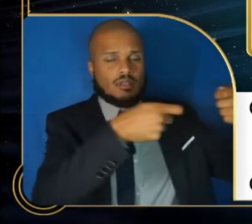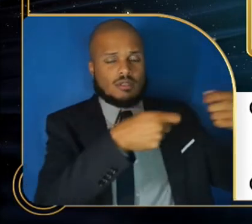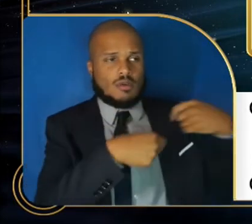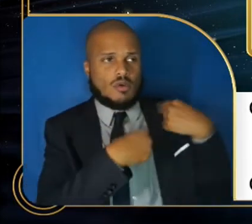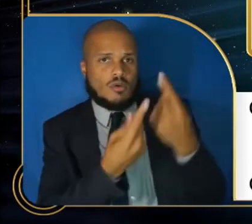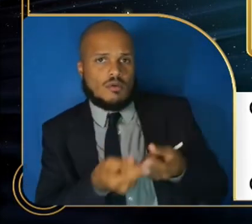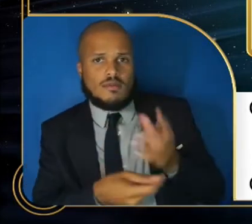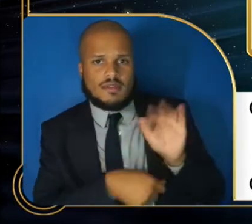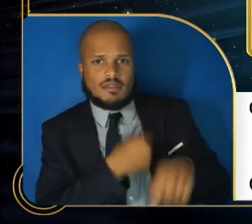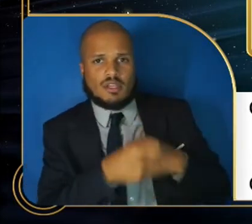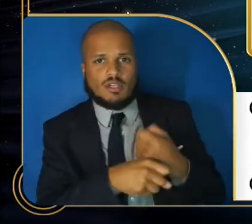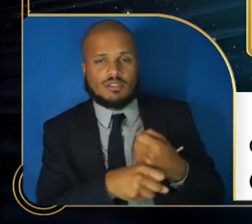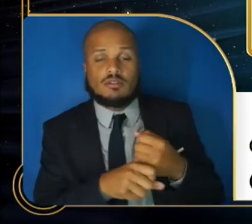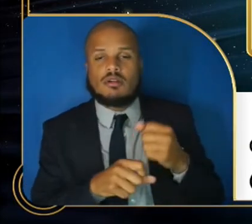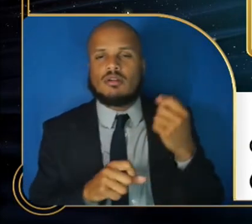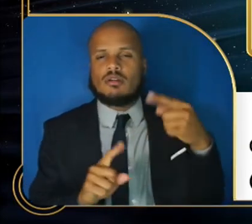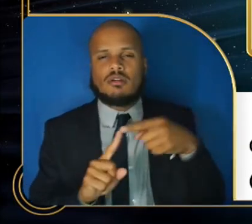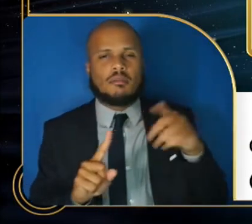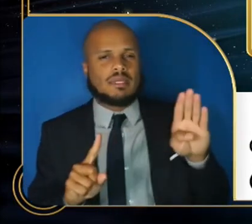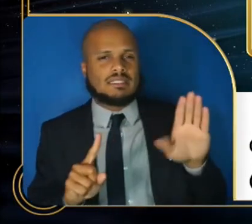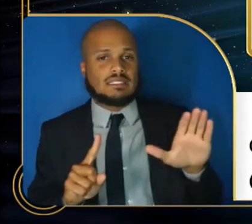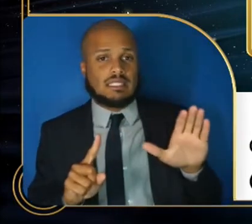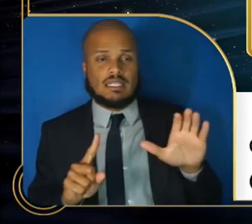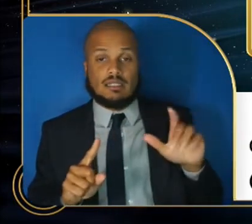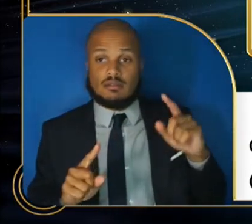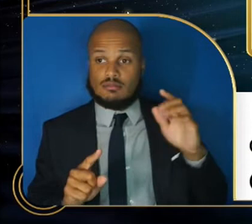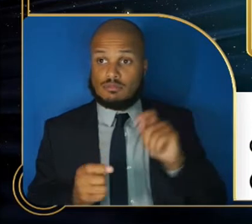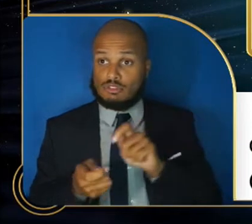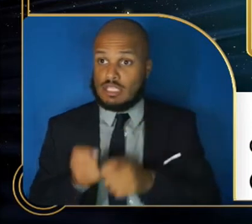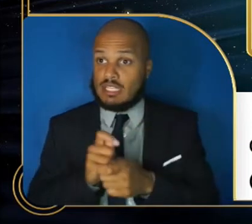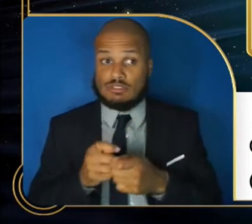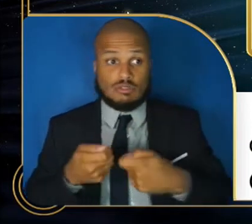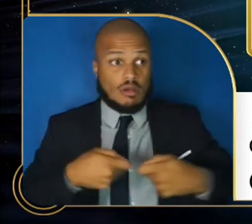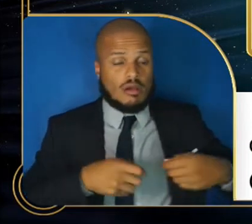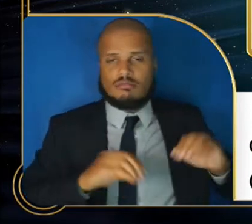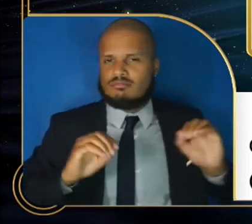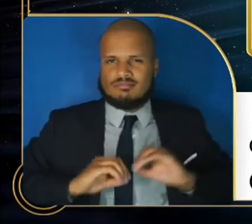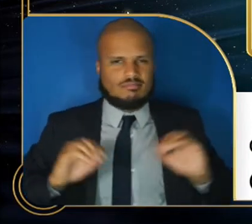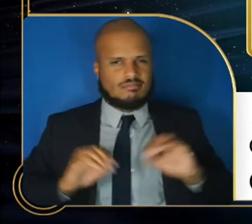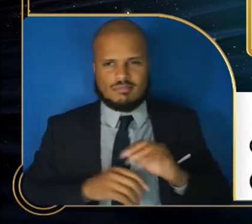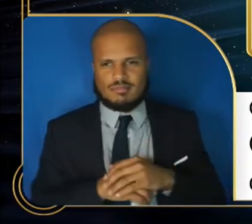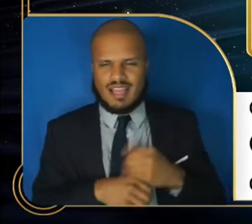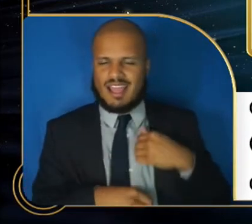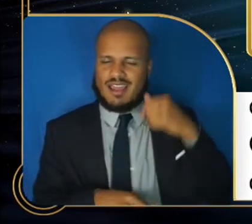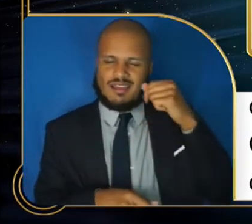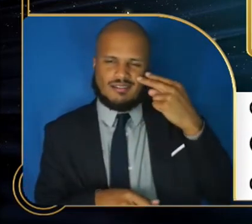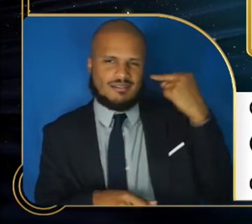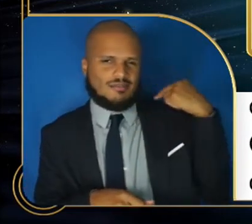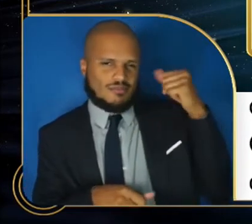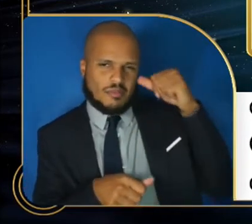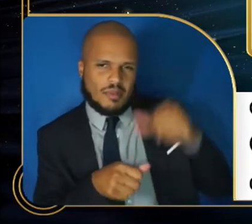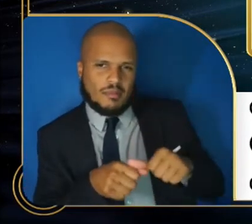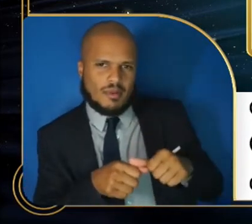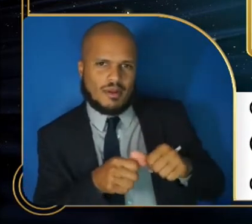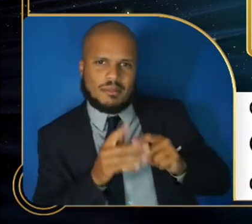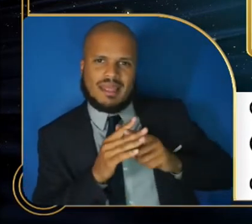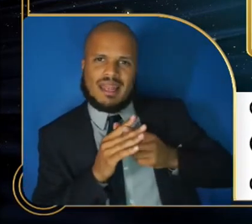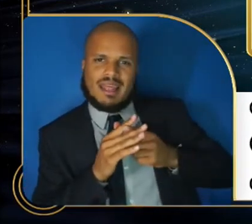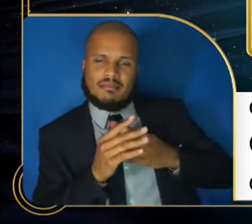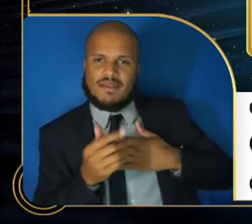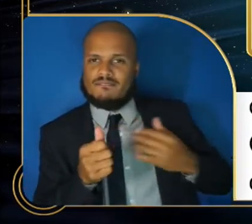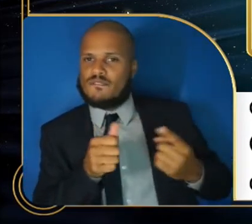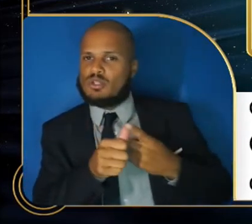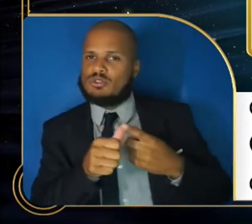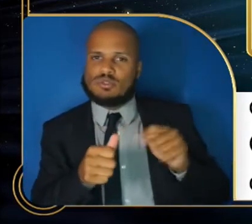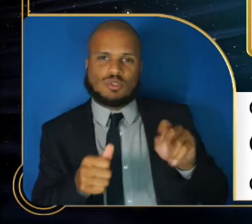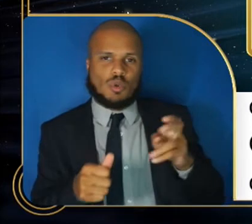Center's determination has not. I remember the center during the early days of my first tour as president